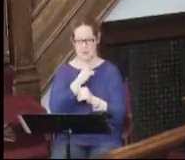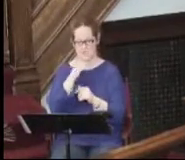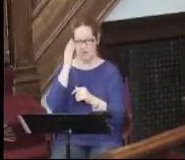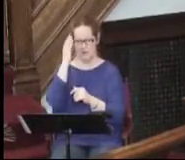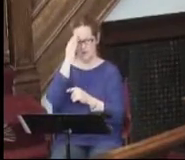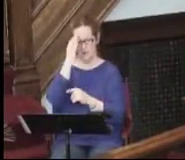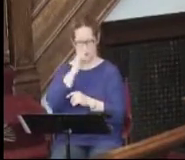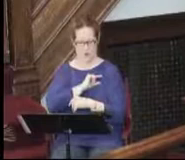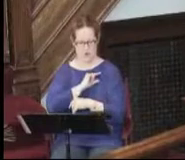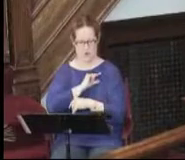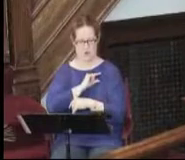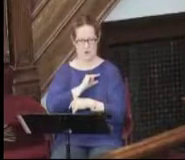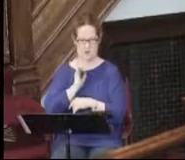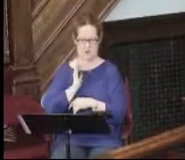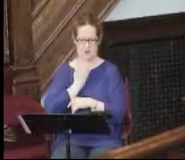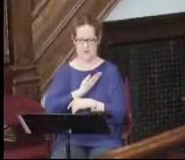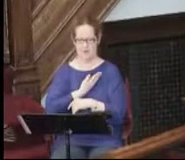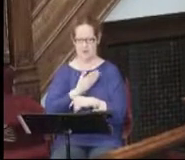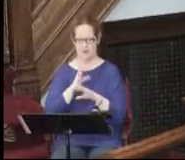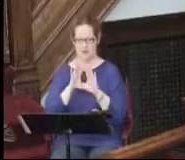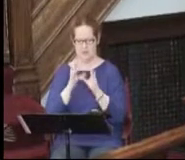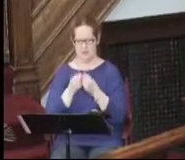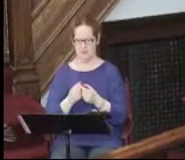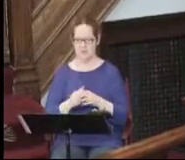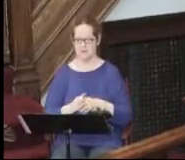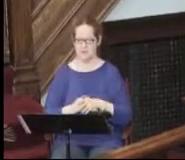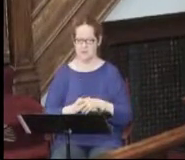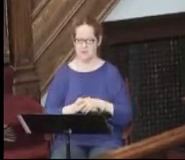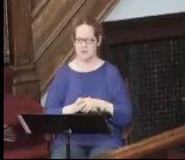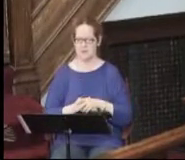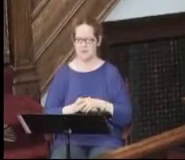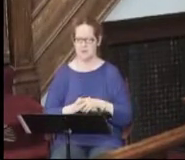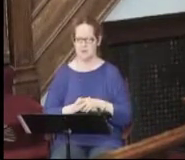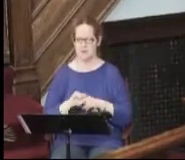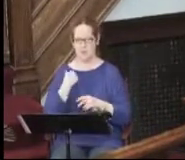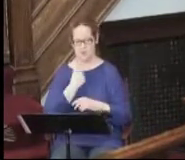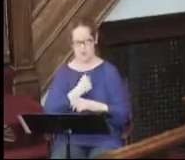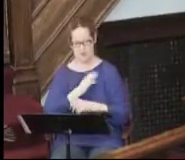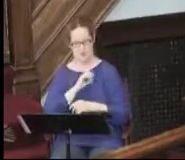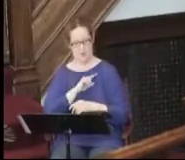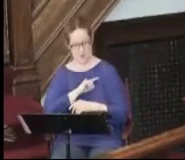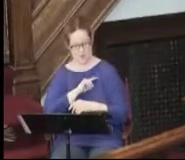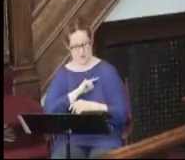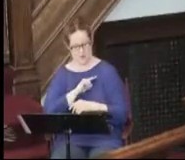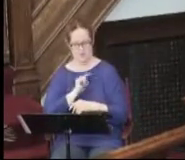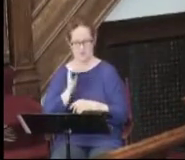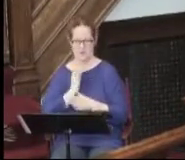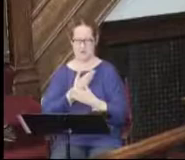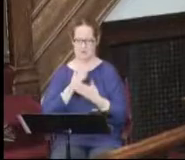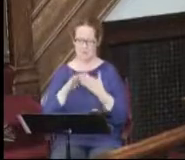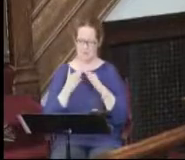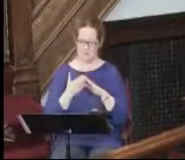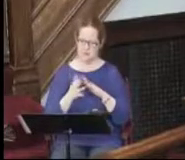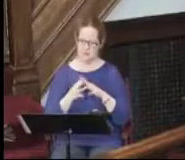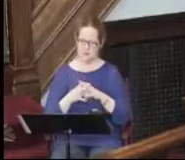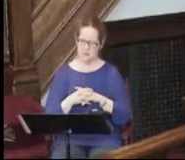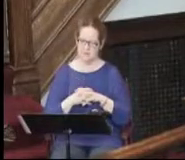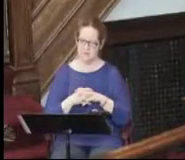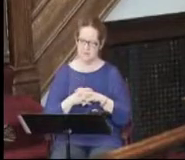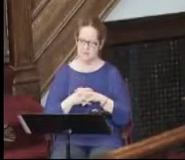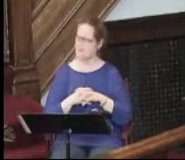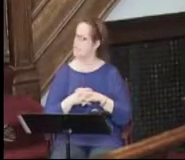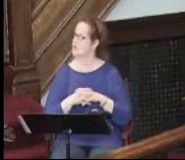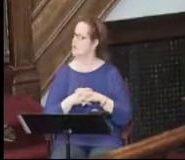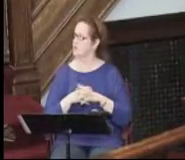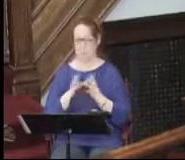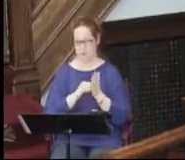conscience of our companies. And we should be the conscience of our communities. Now,